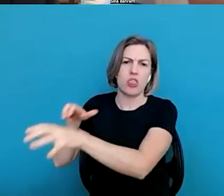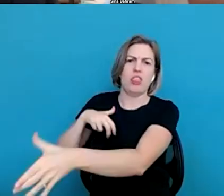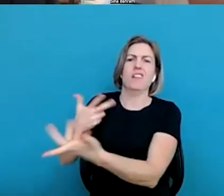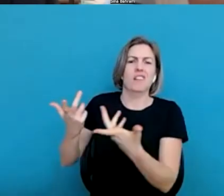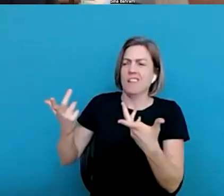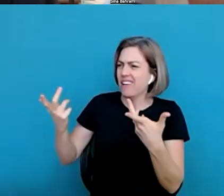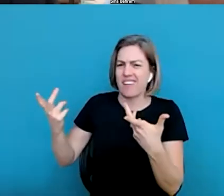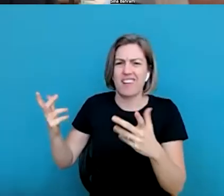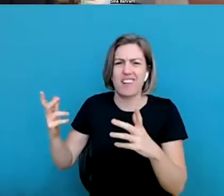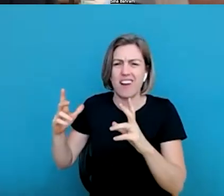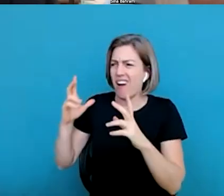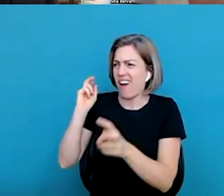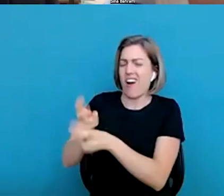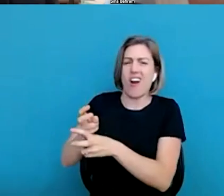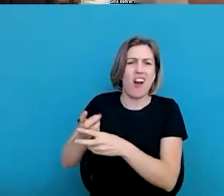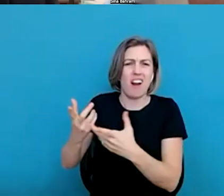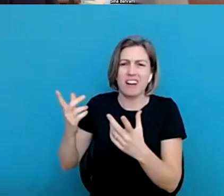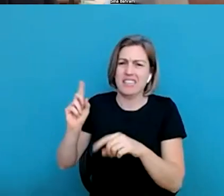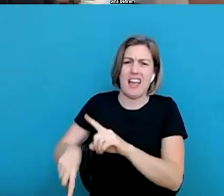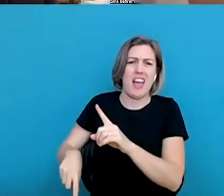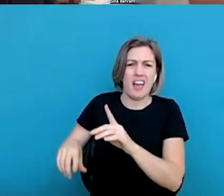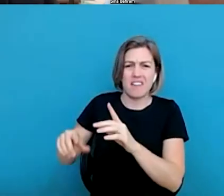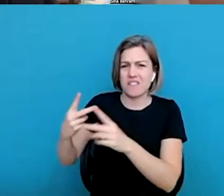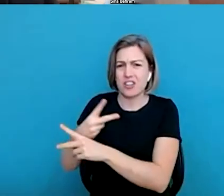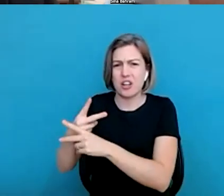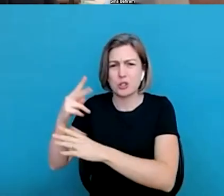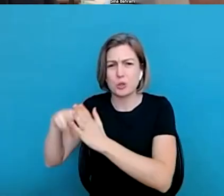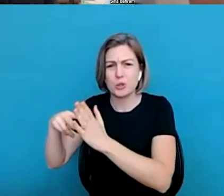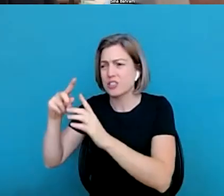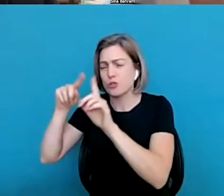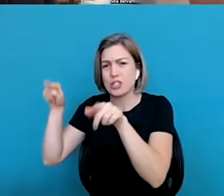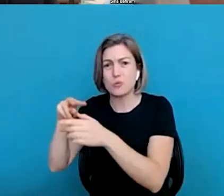out how to use a screen reader. That means they can't use a computer.